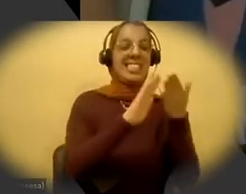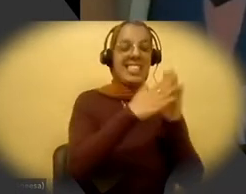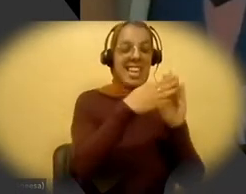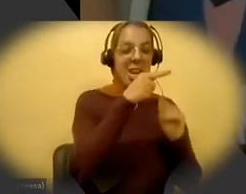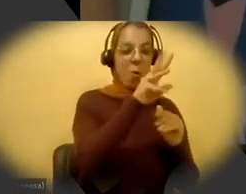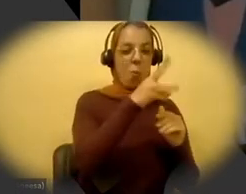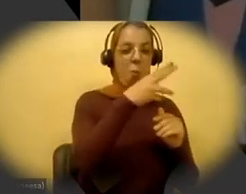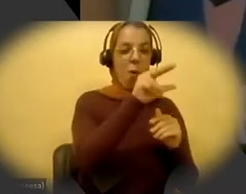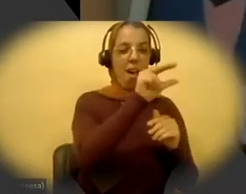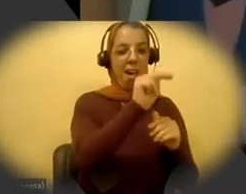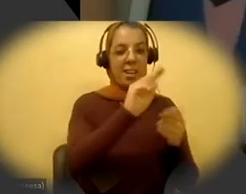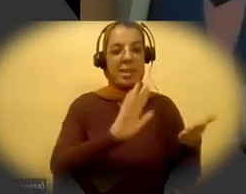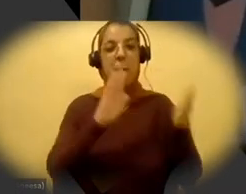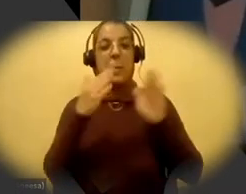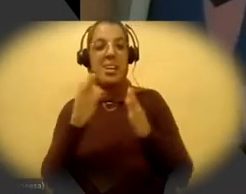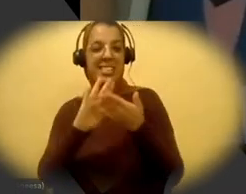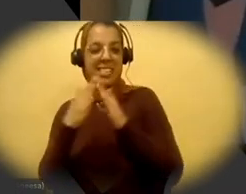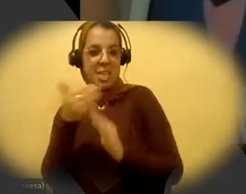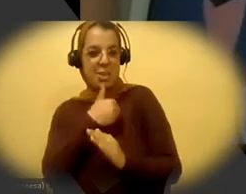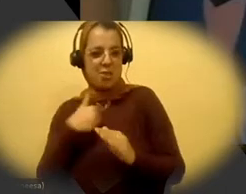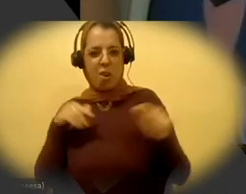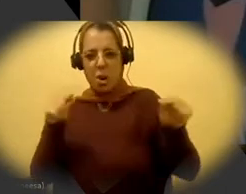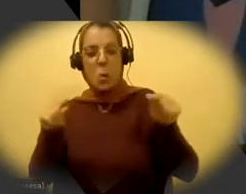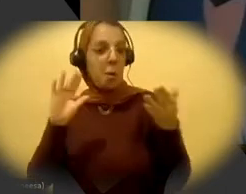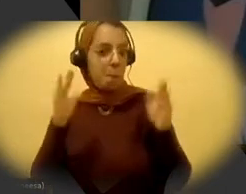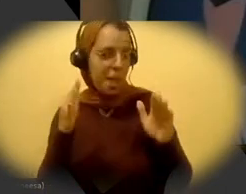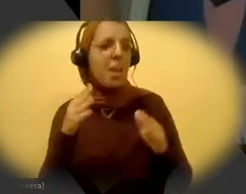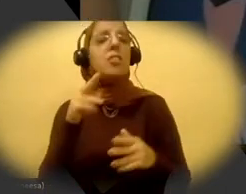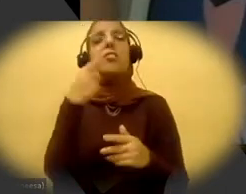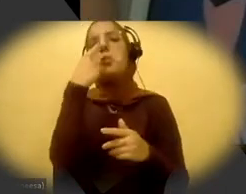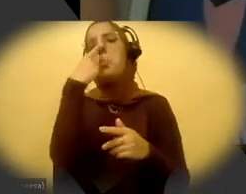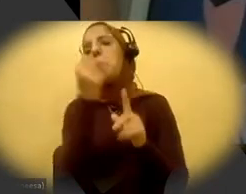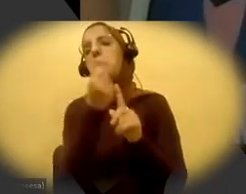about that film, like the themes and your experience making it?